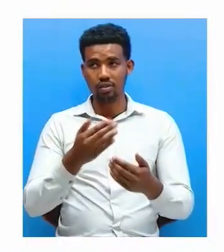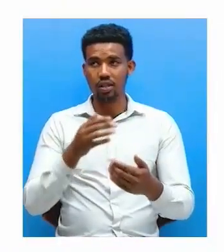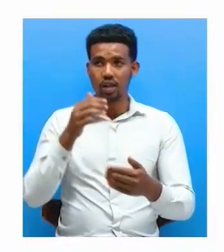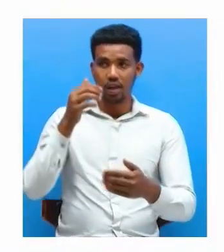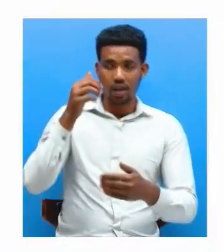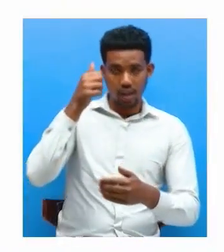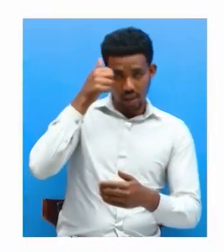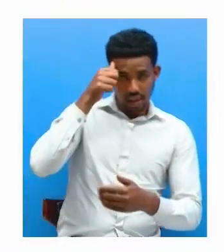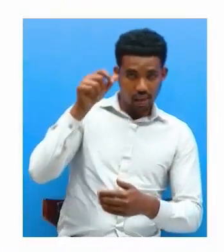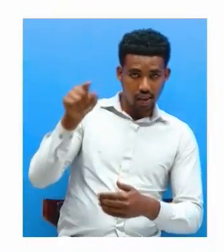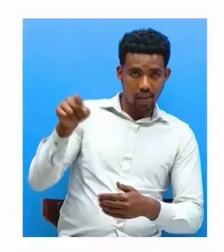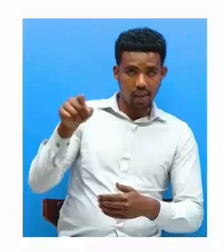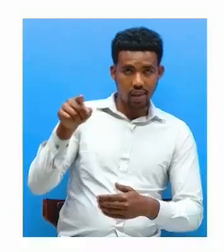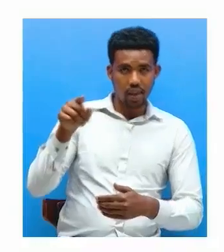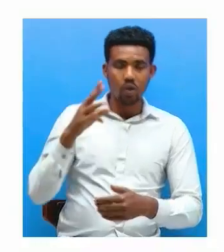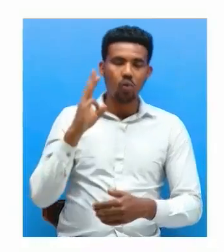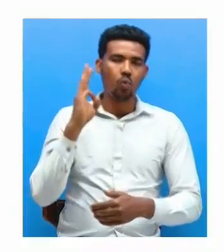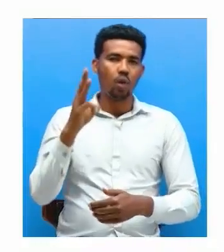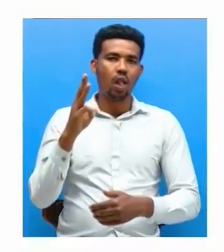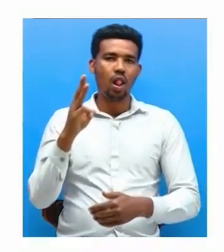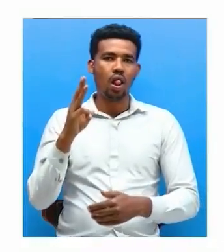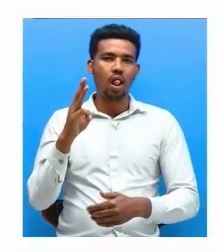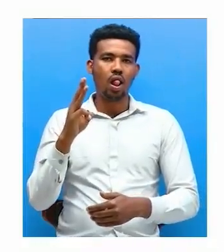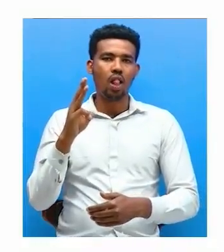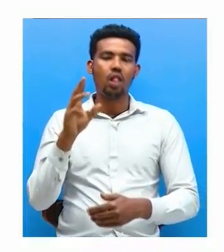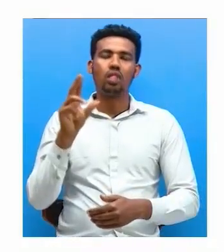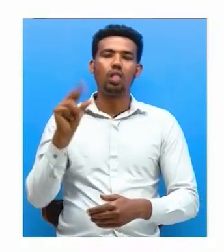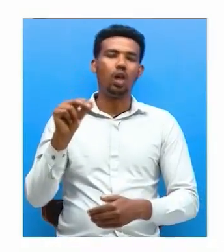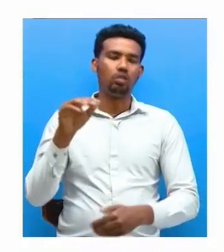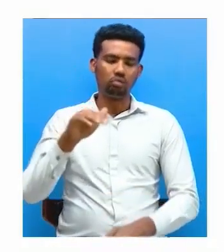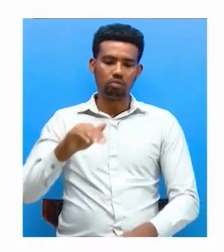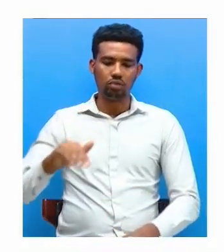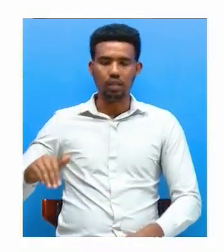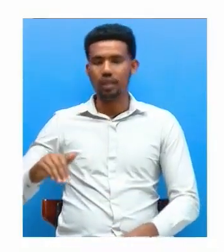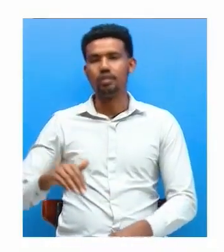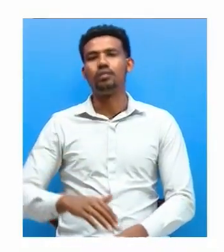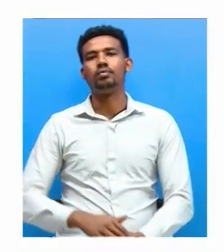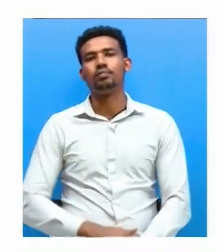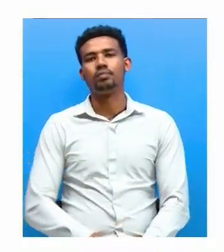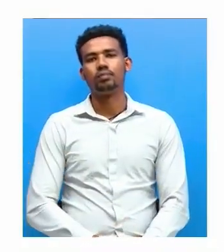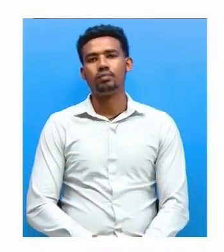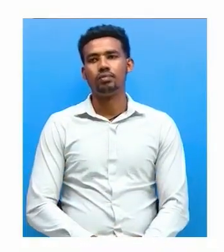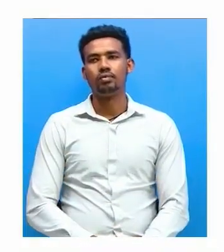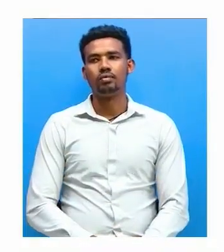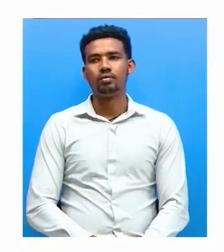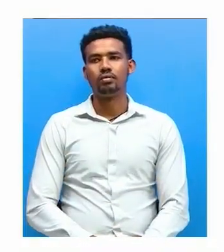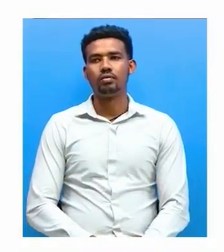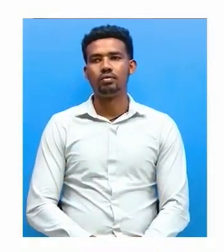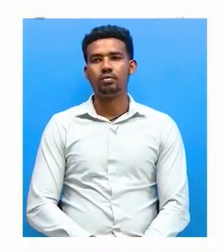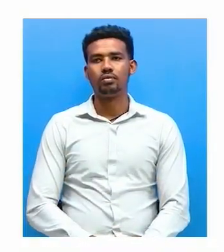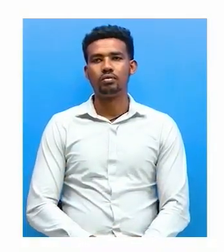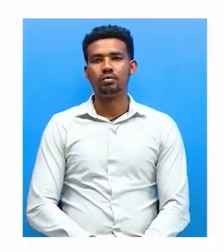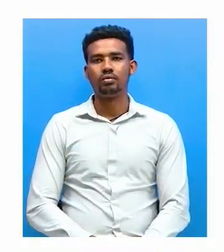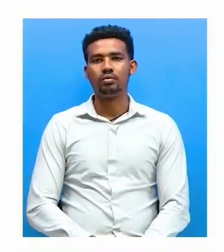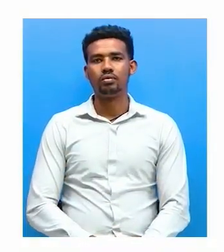he won't. Here is he won't be late.